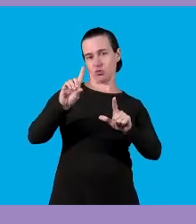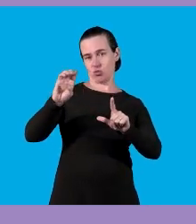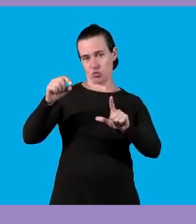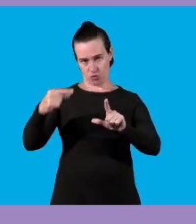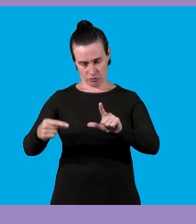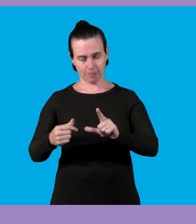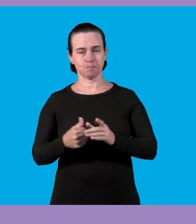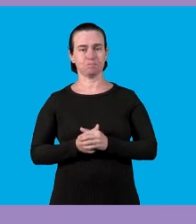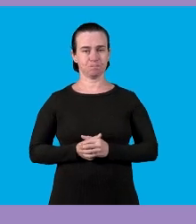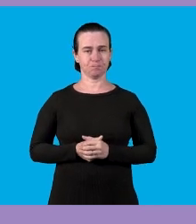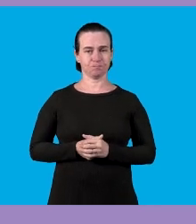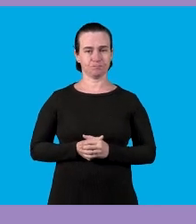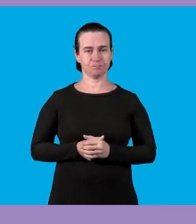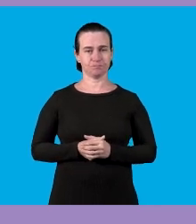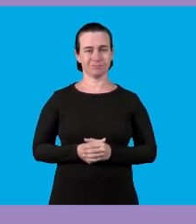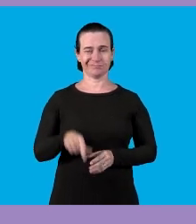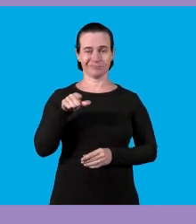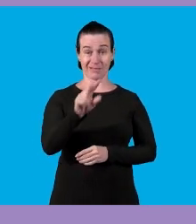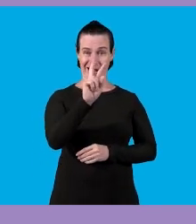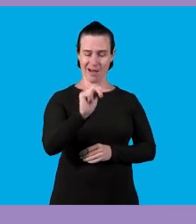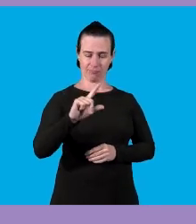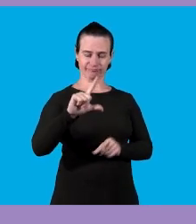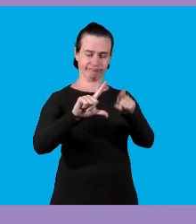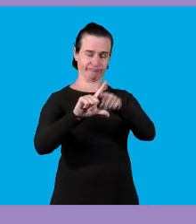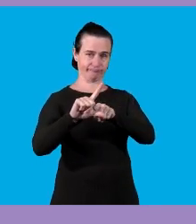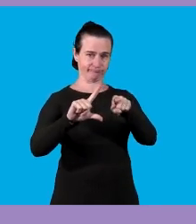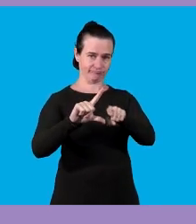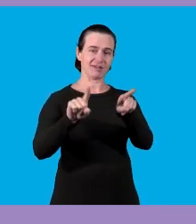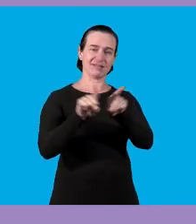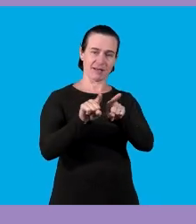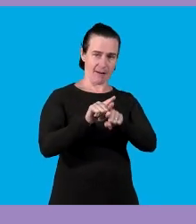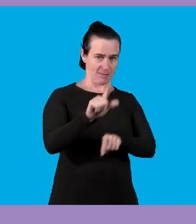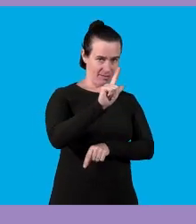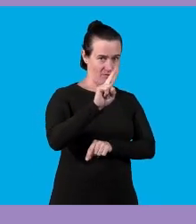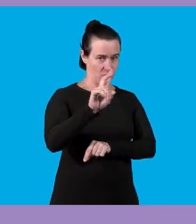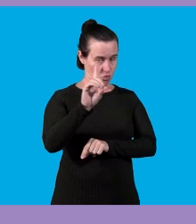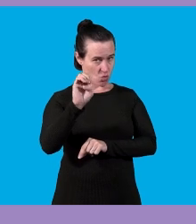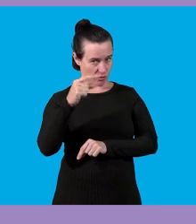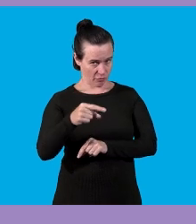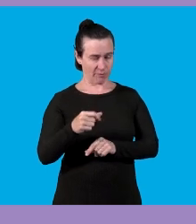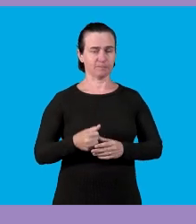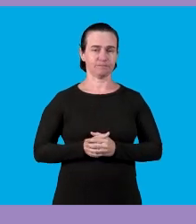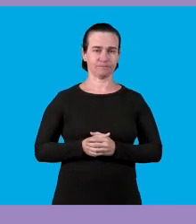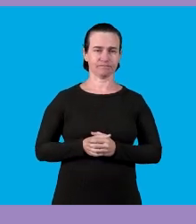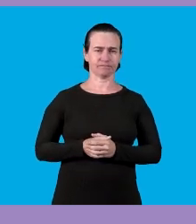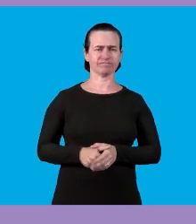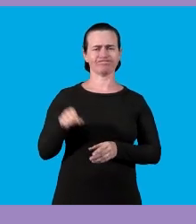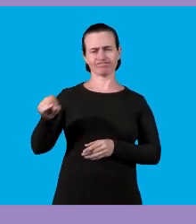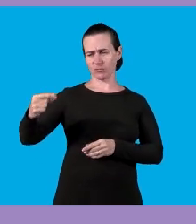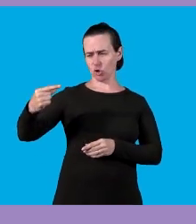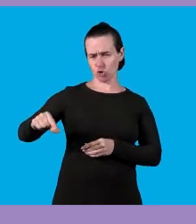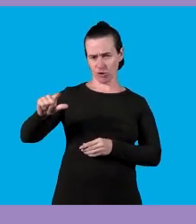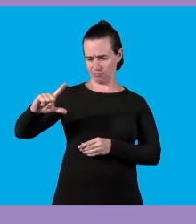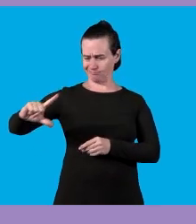72 degrees. And angle N is also 72 degrees. And then angle